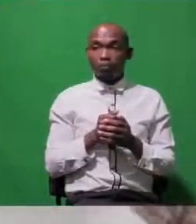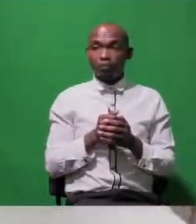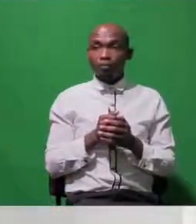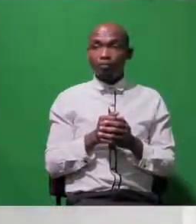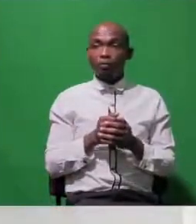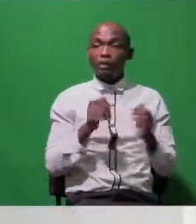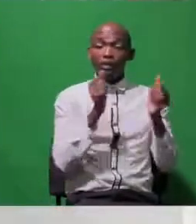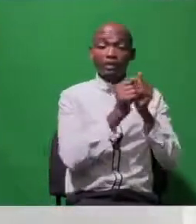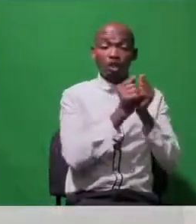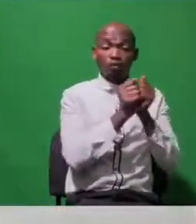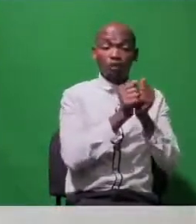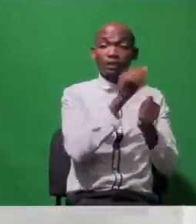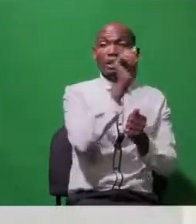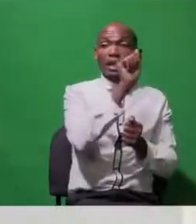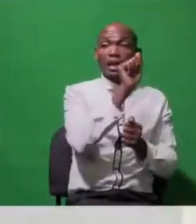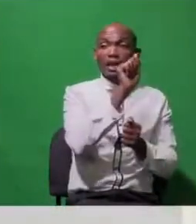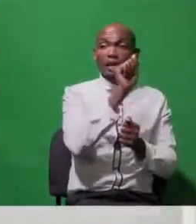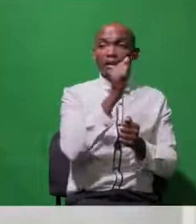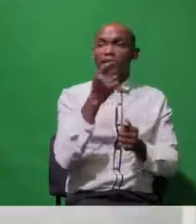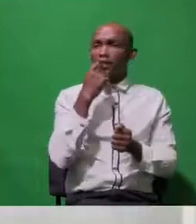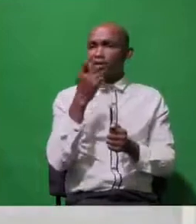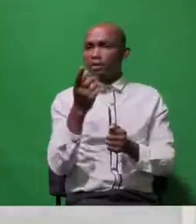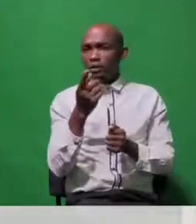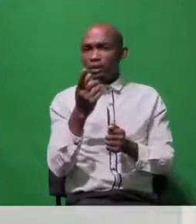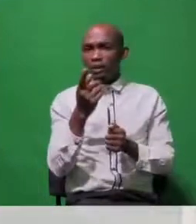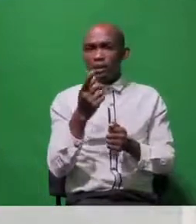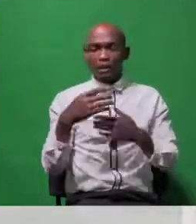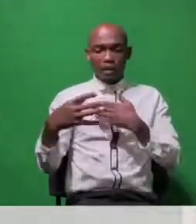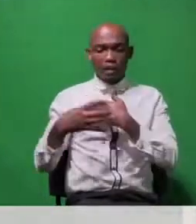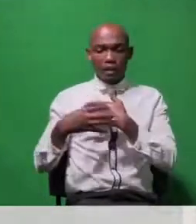object. So can you tell me the position of the image?